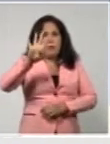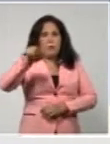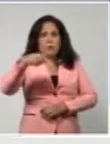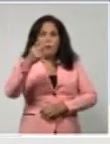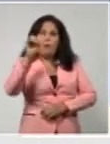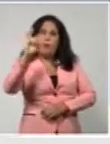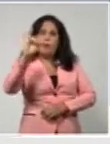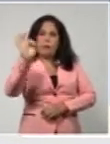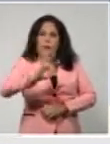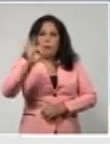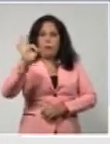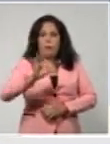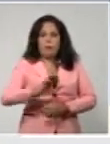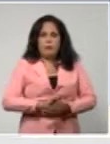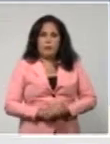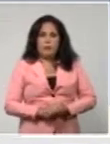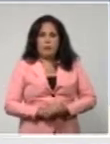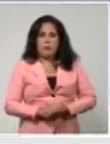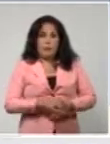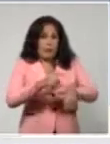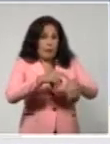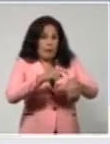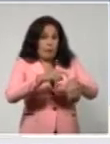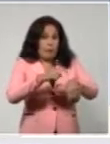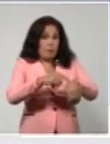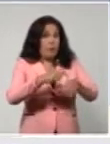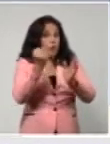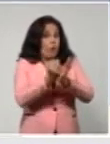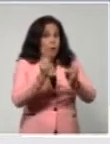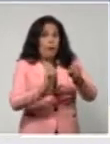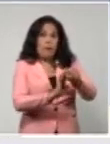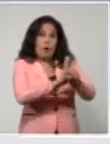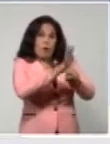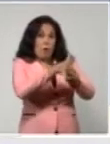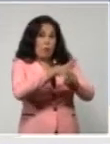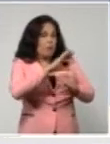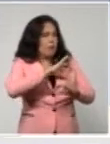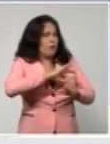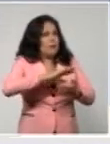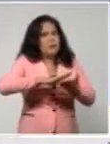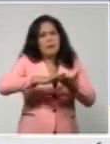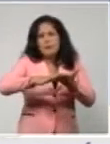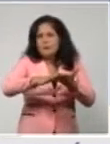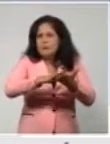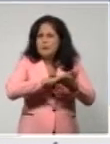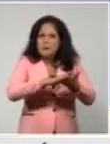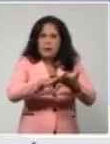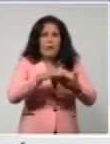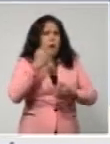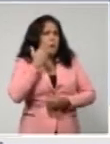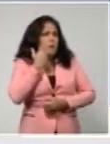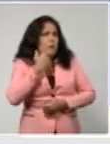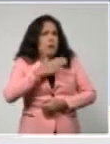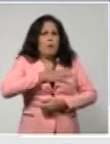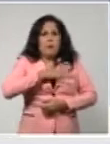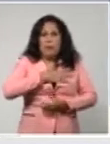total. And of the 74 cases diagnosed in the last 15 days,